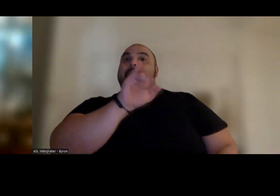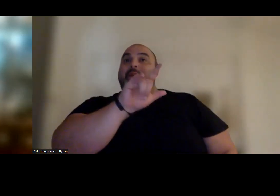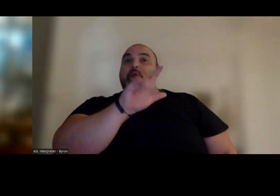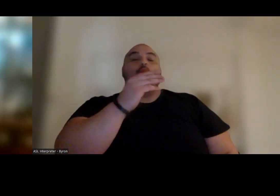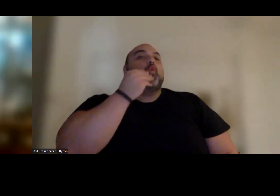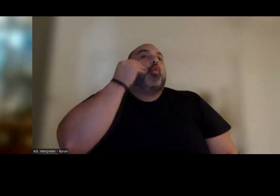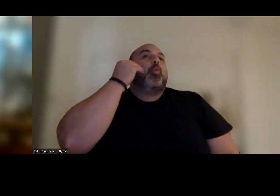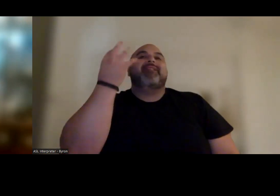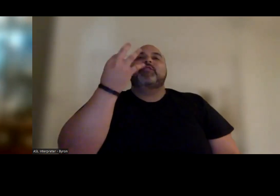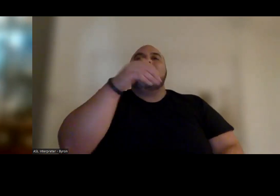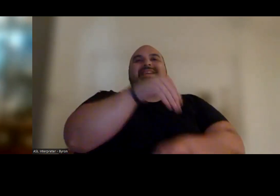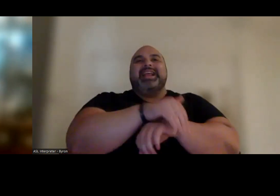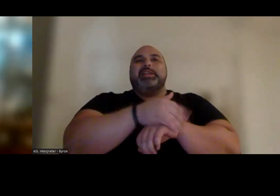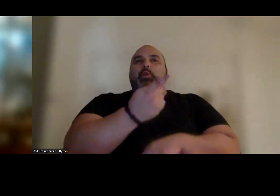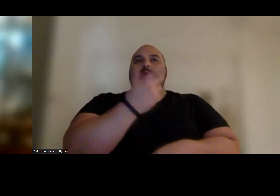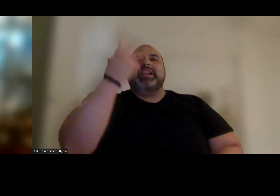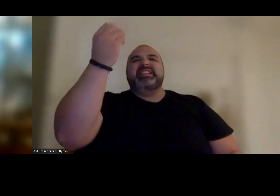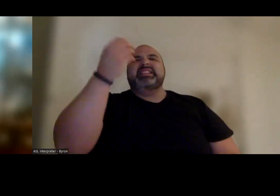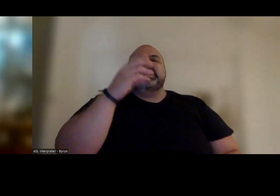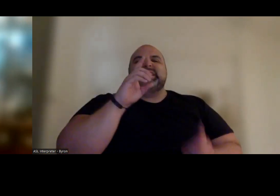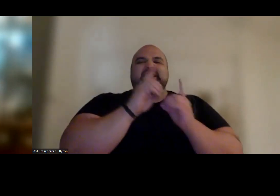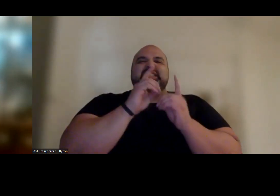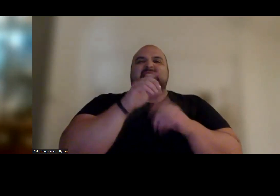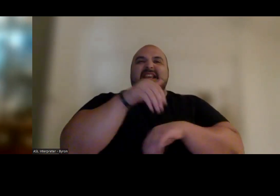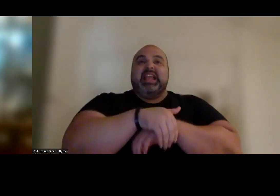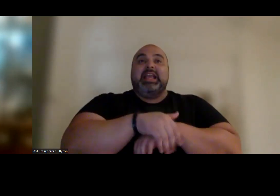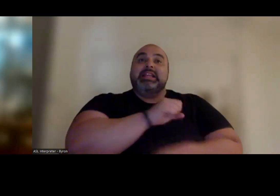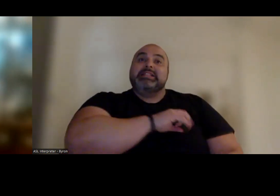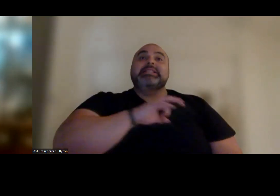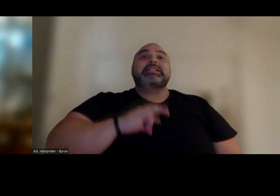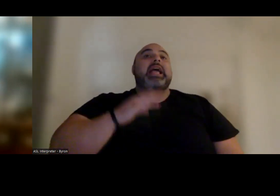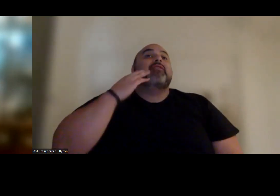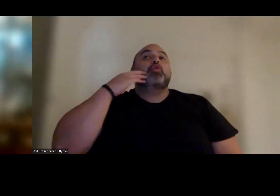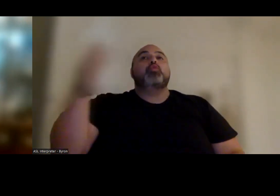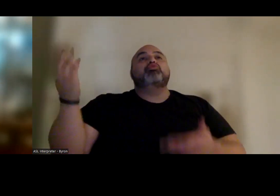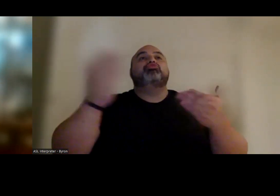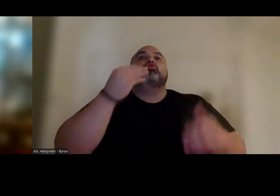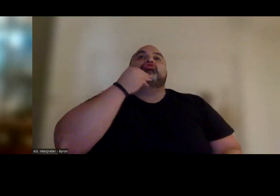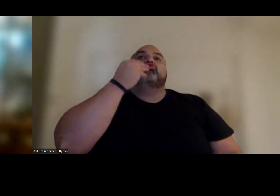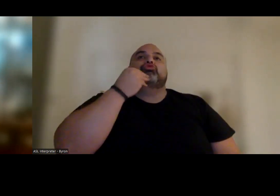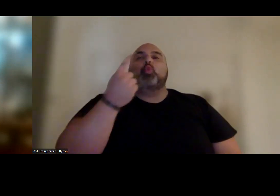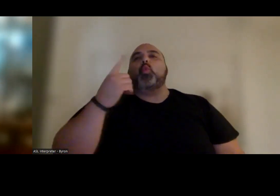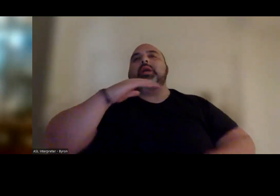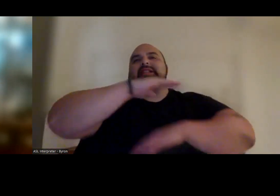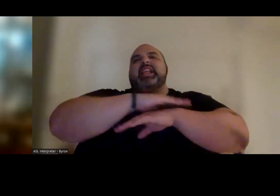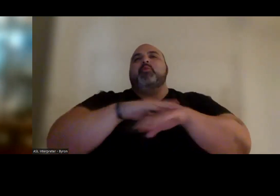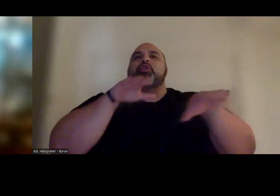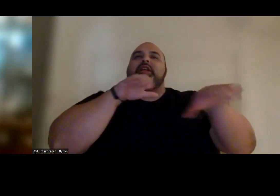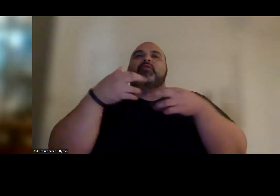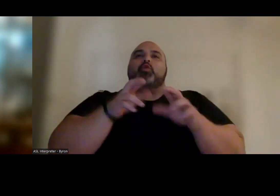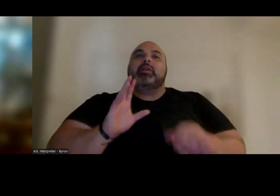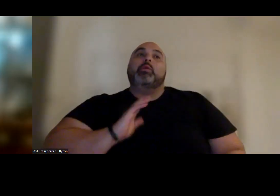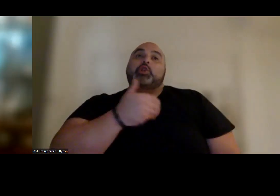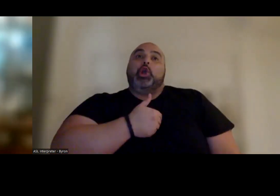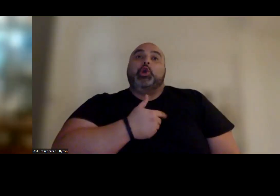date night where I'd pick up, take out for dinner. And staff even knew. One of the tables in the activities room, that was ours. And they